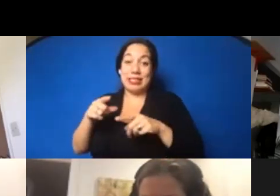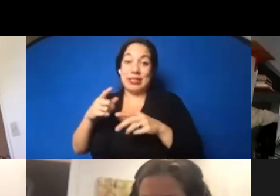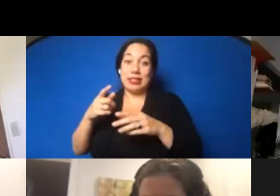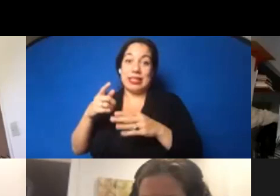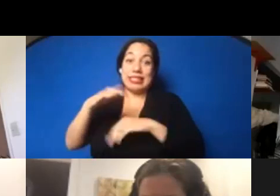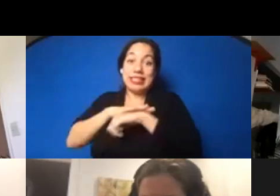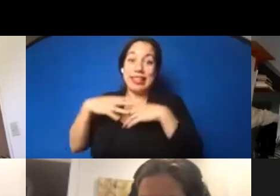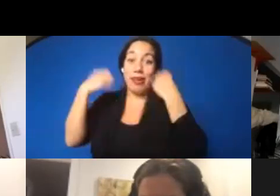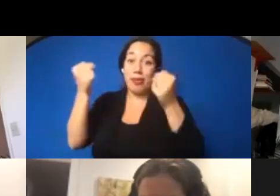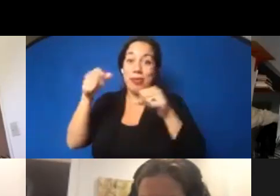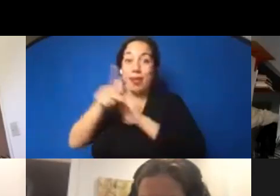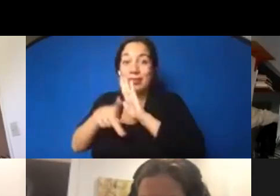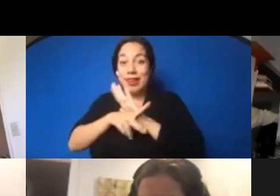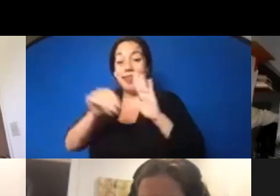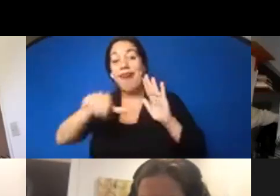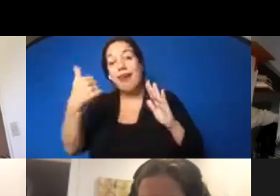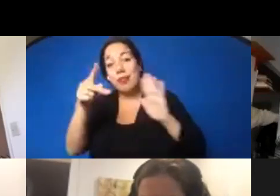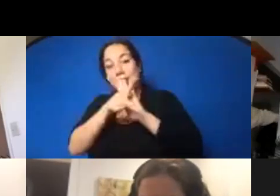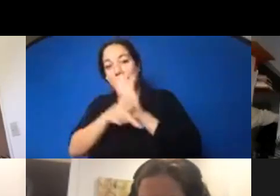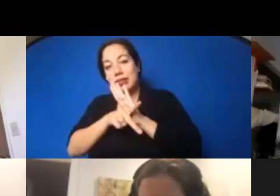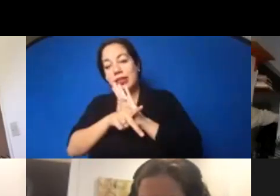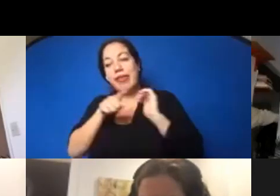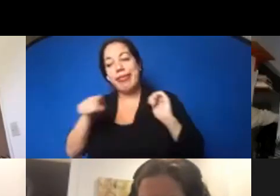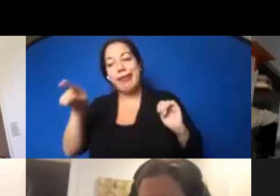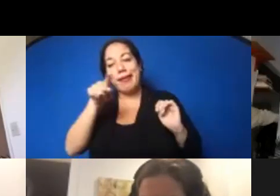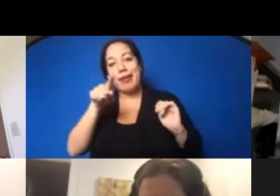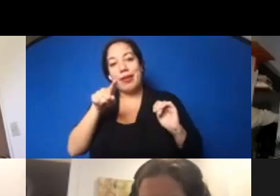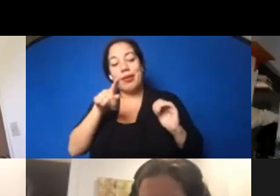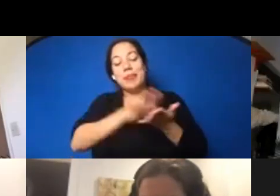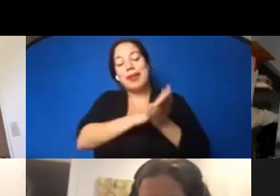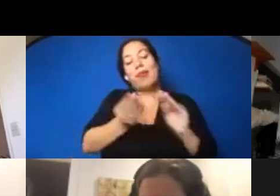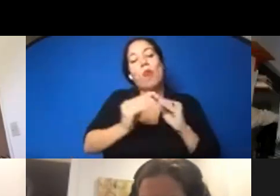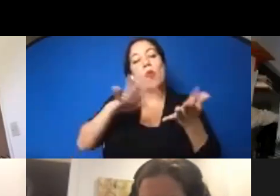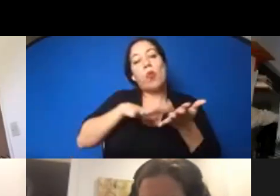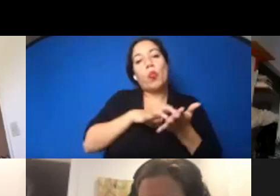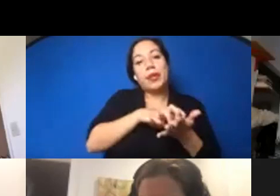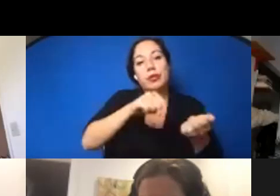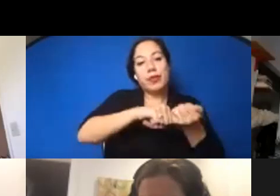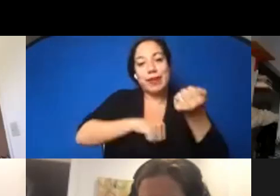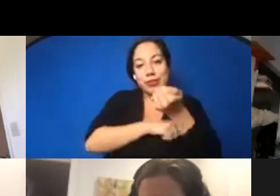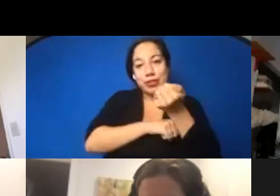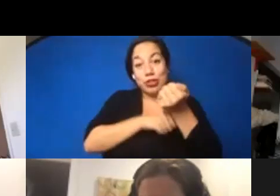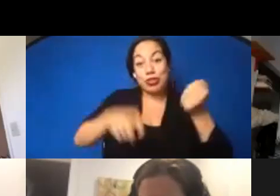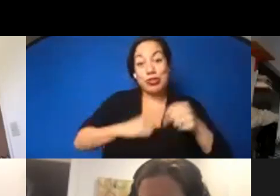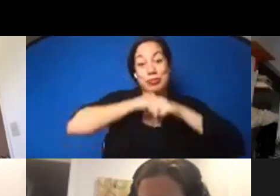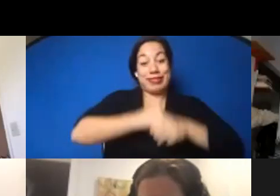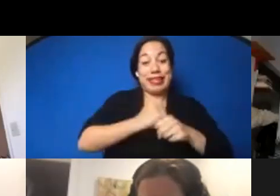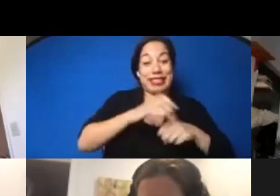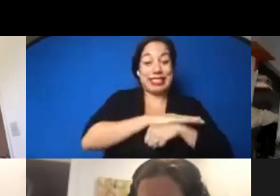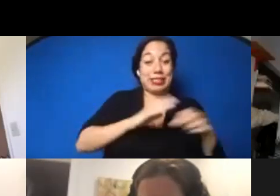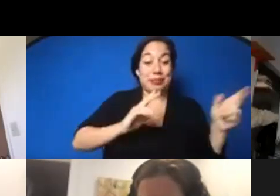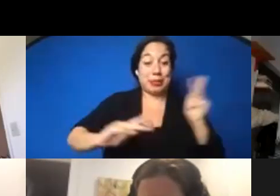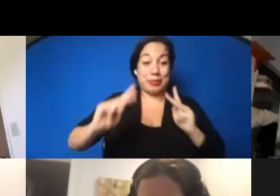as the other indigenous policy, they are being weakened. So the foundation that should protect indigenous people